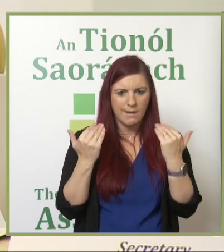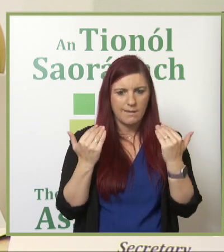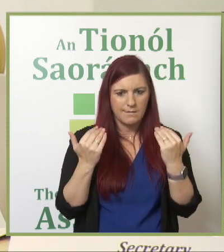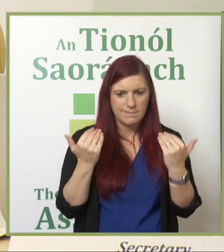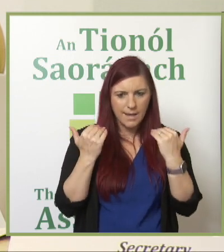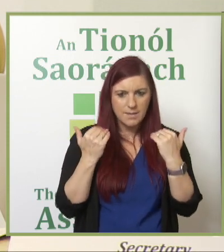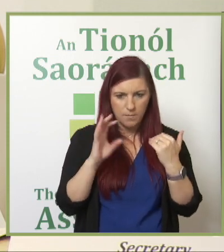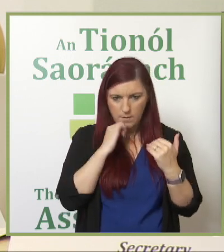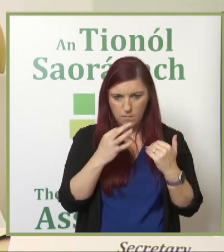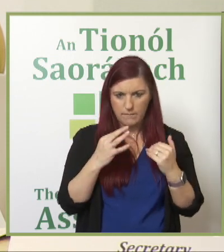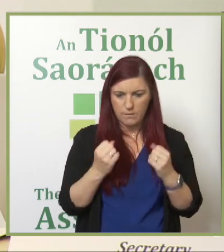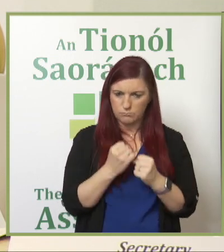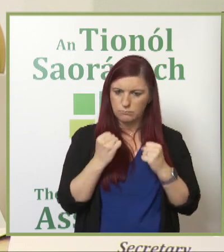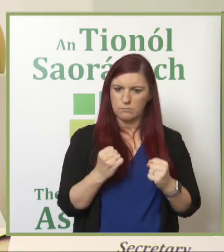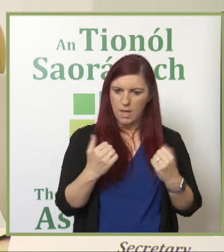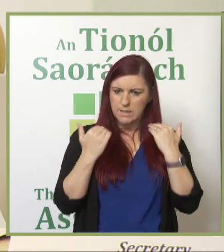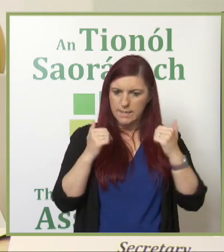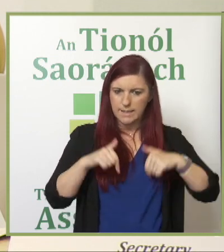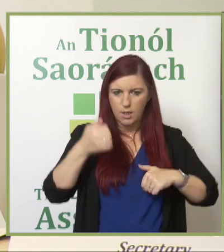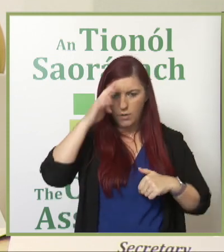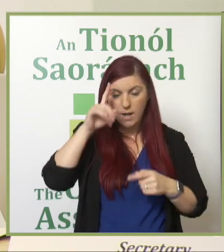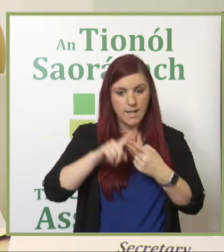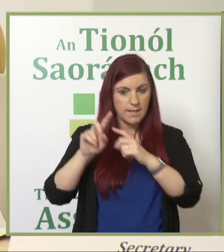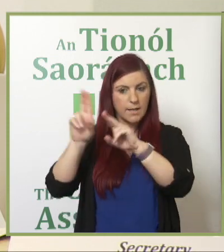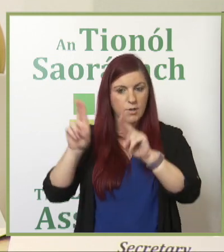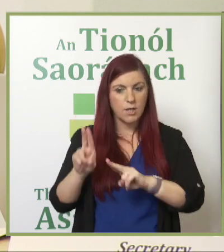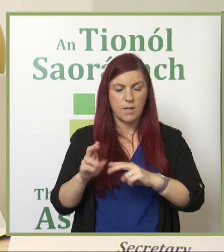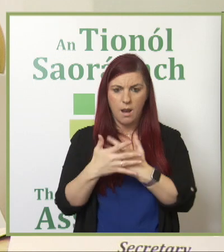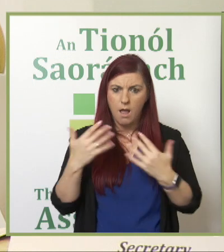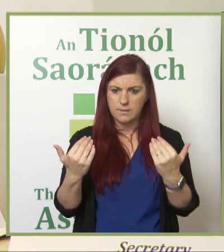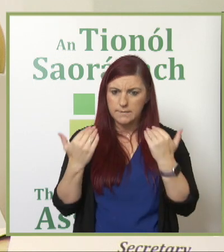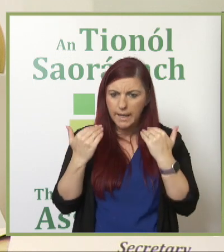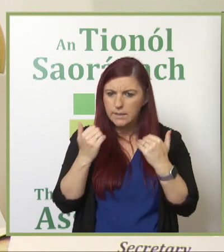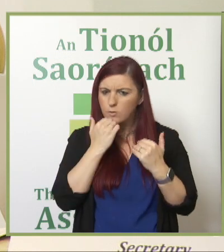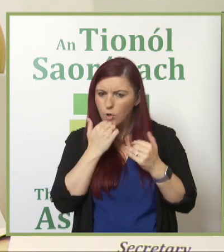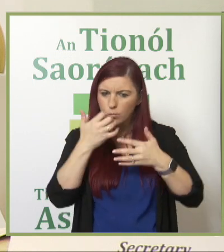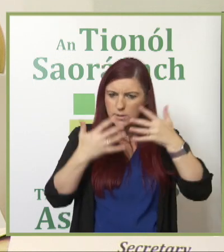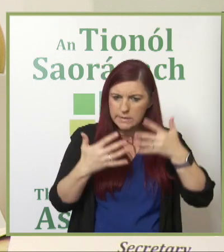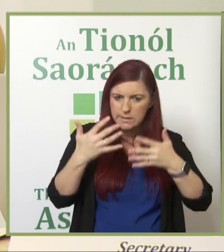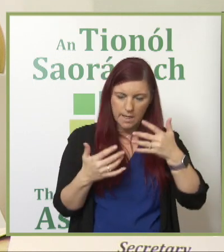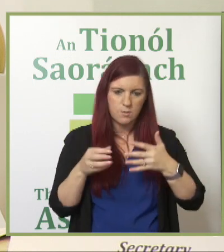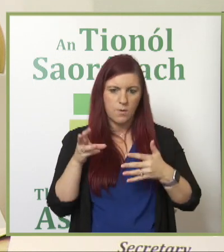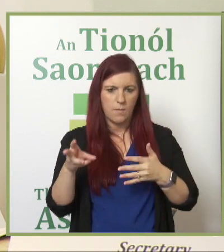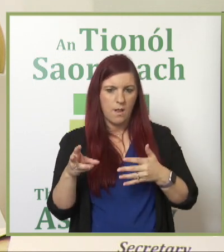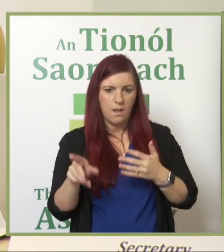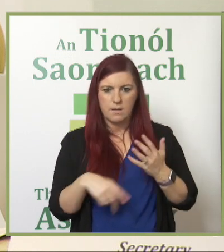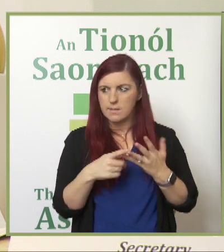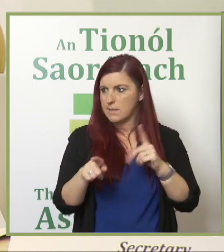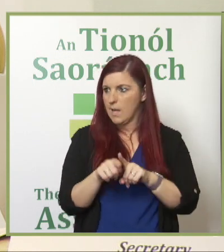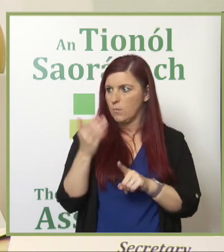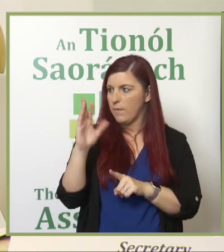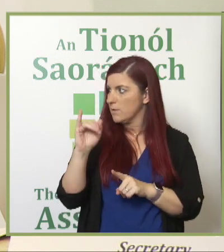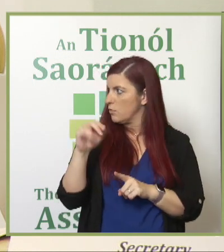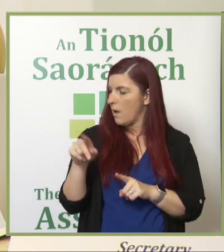good body of data in Ireland and internationally, and you'll see some of that later. Professor John Gary, who you've just met,